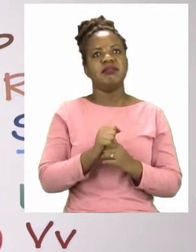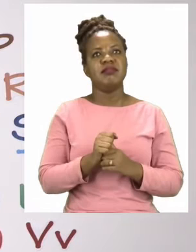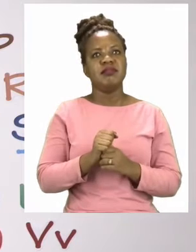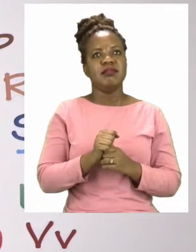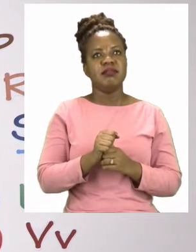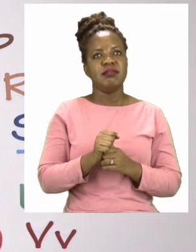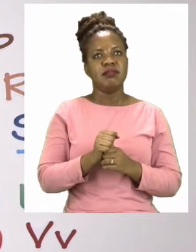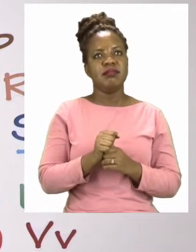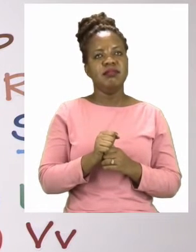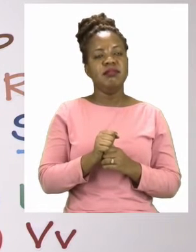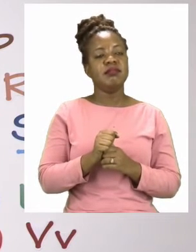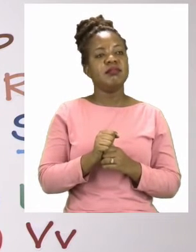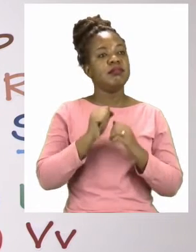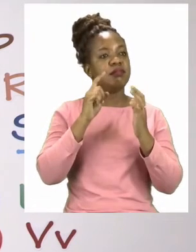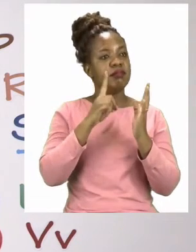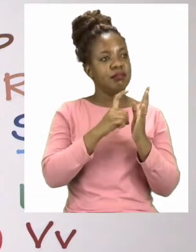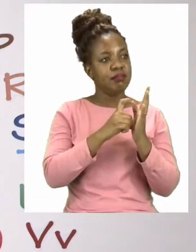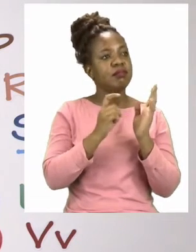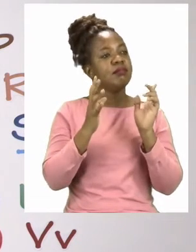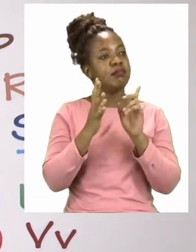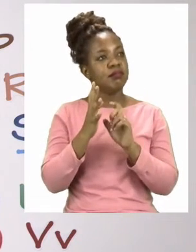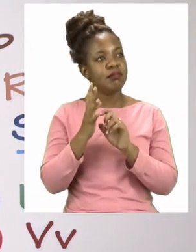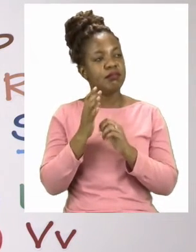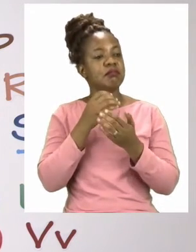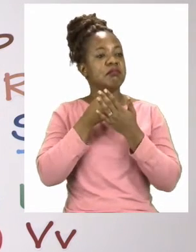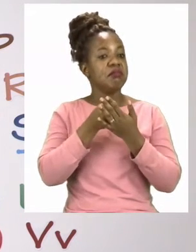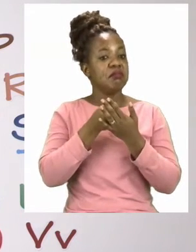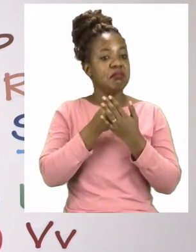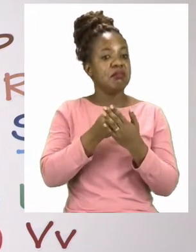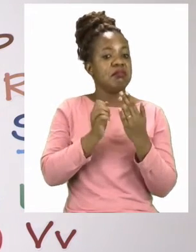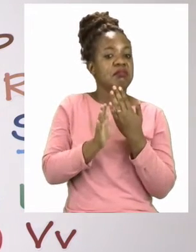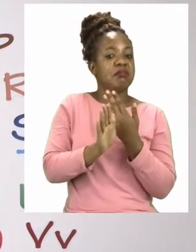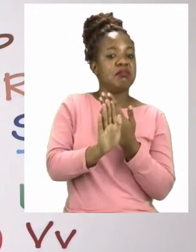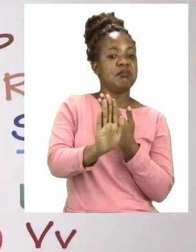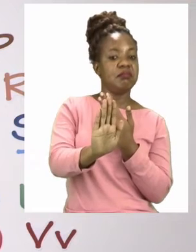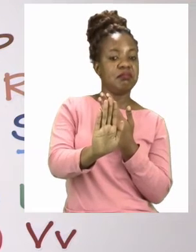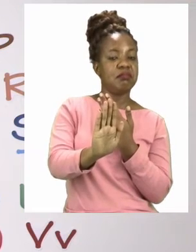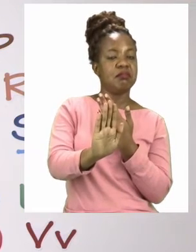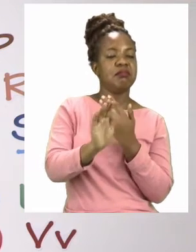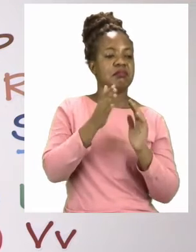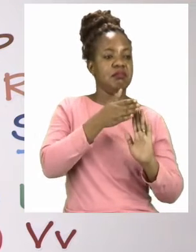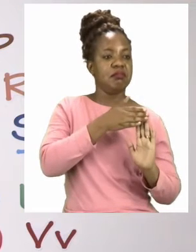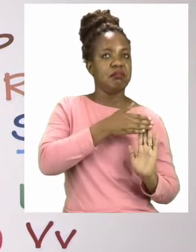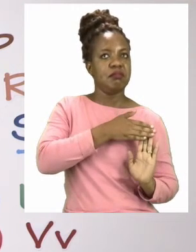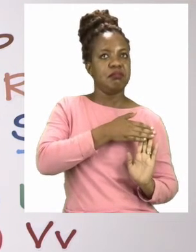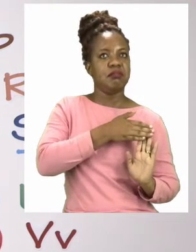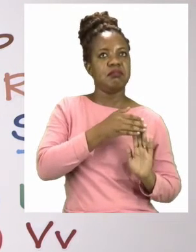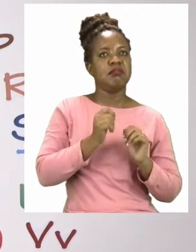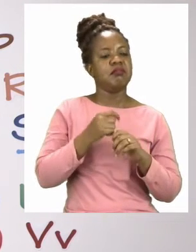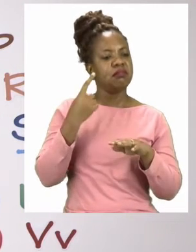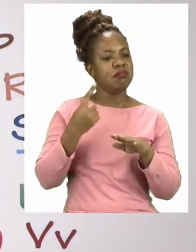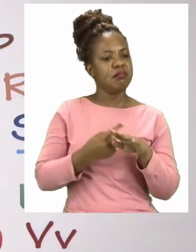Remember, when we sanitize, we are trying to stay safe. So sanitize as regularly as